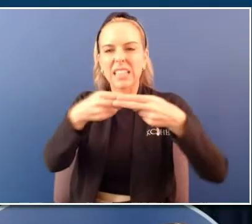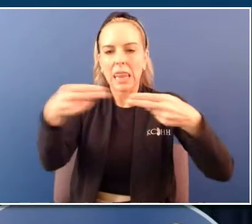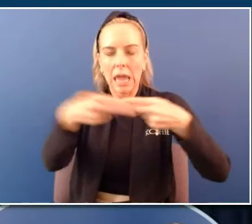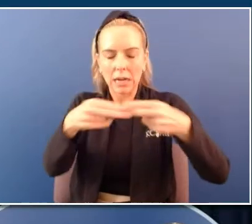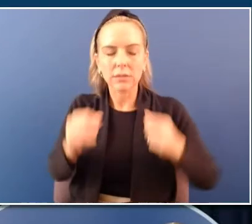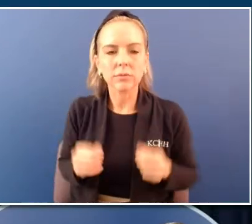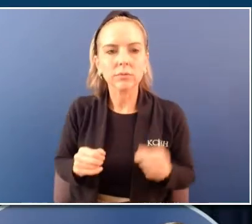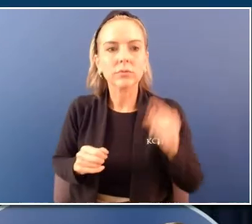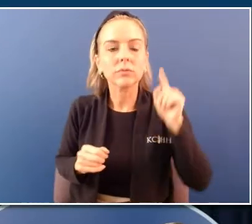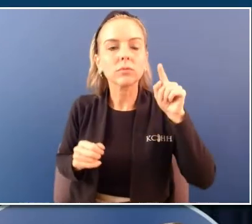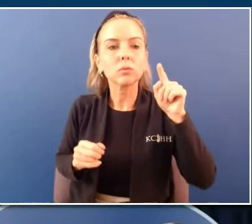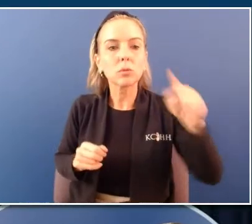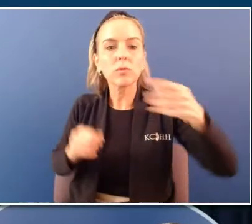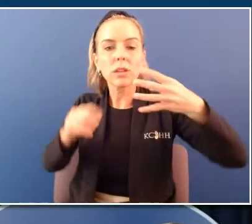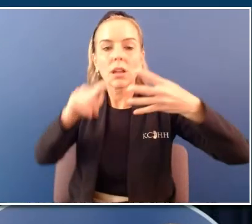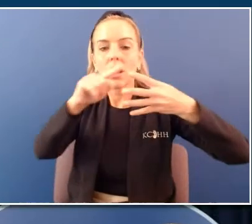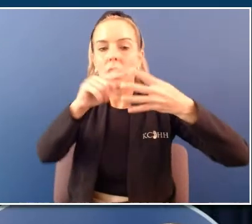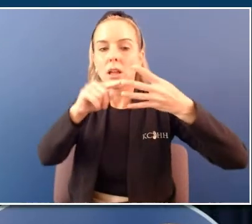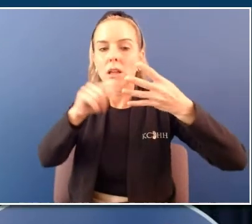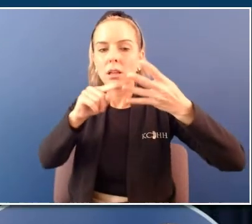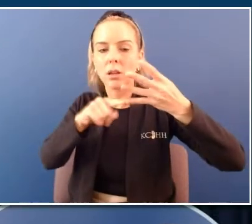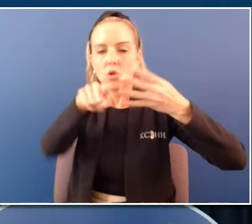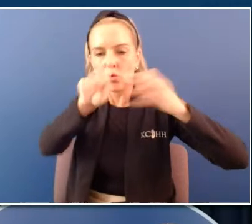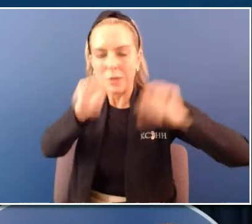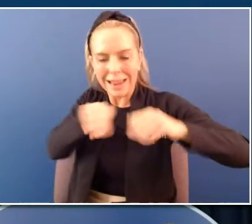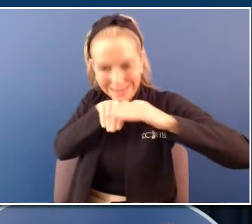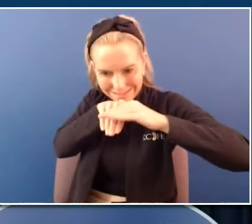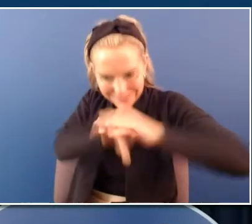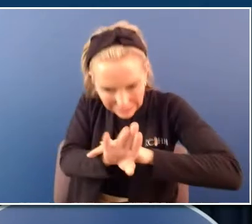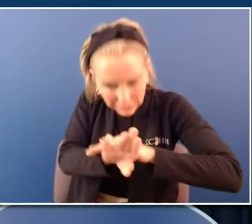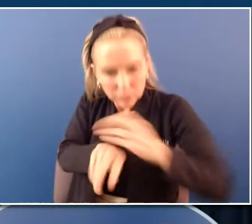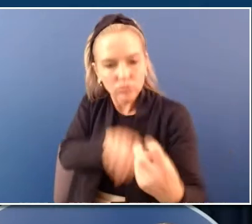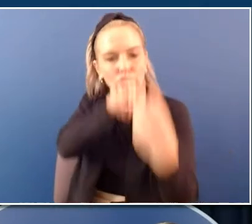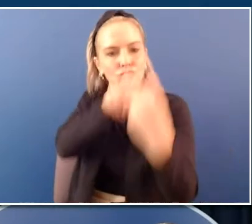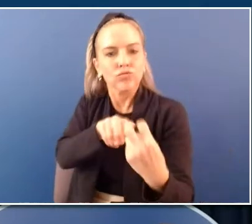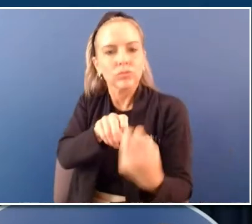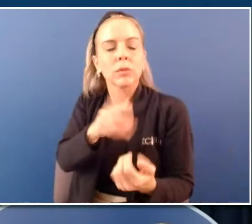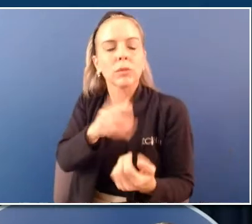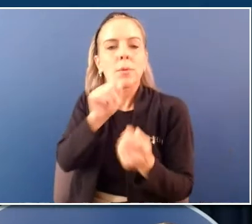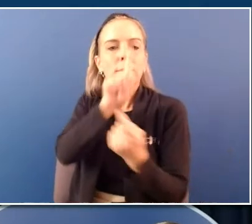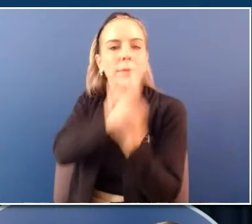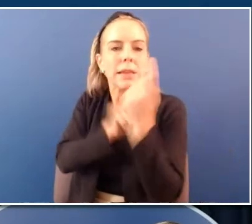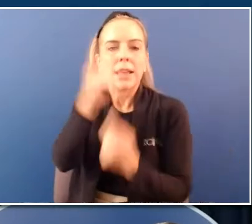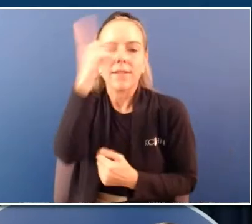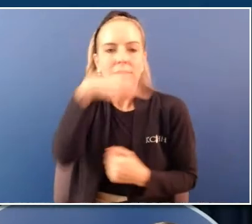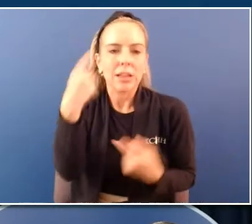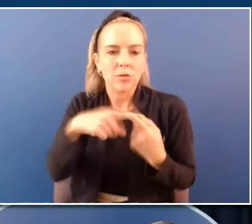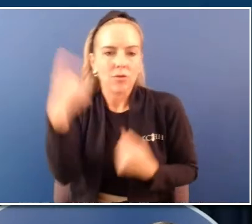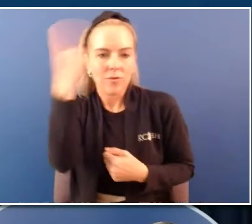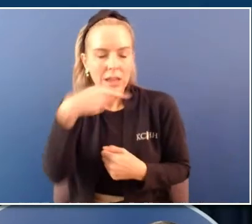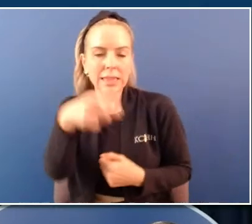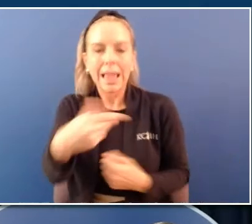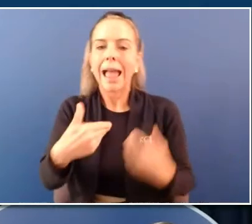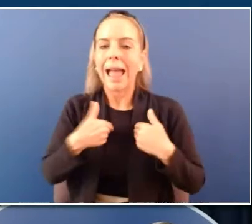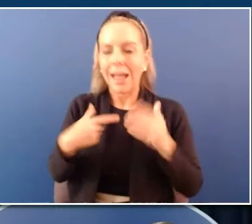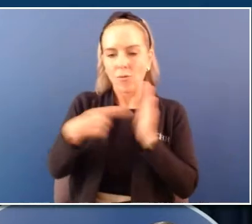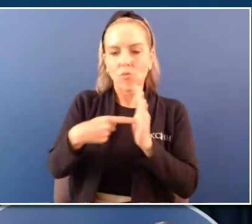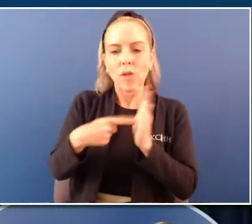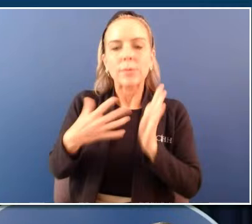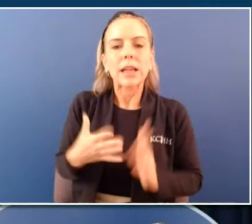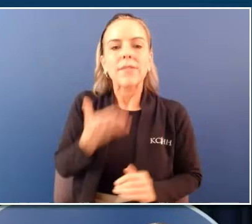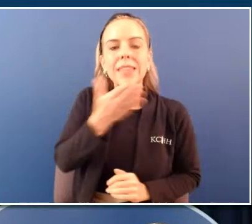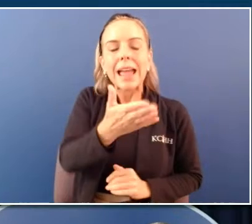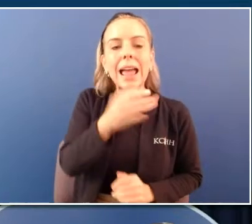in, meet with FEMA representatives, and the Small Business Administration will have representatives there if that is the